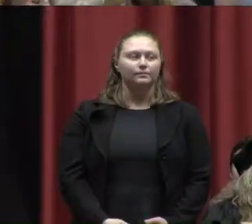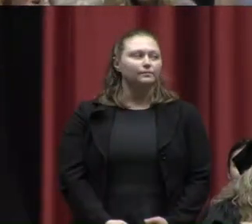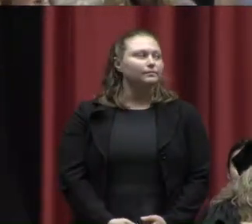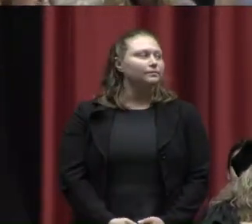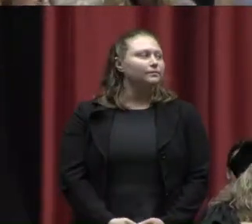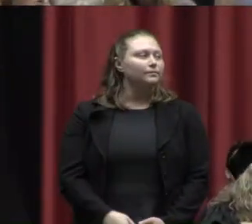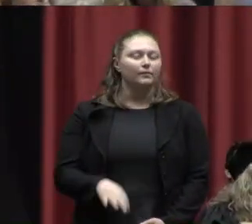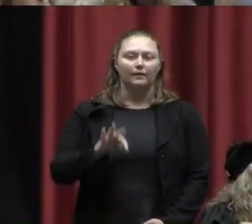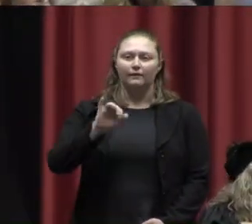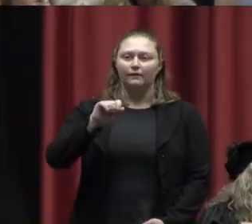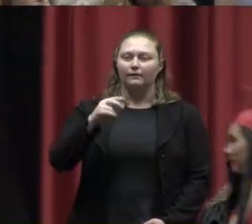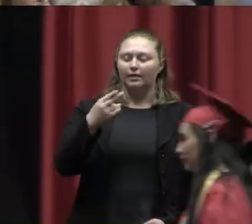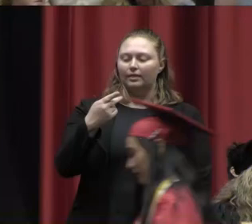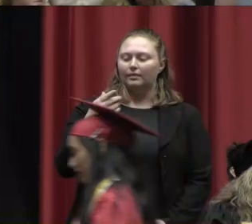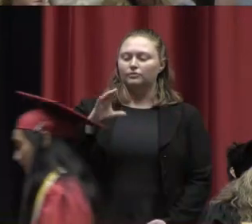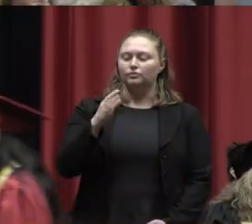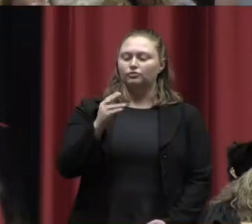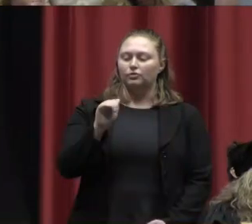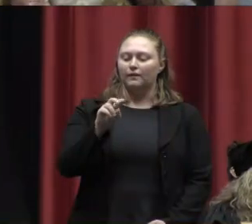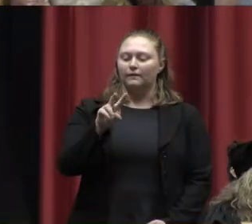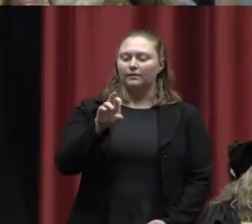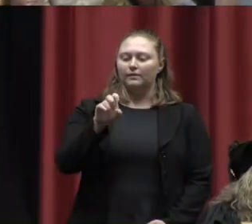Faith Chavez.